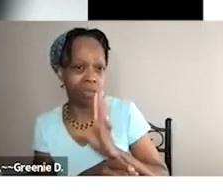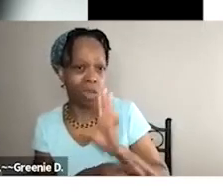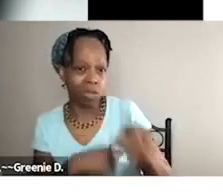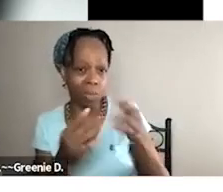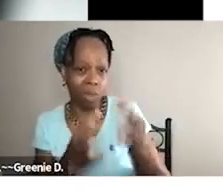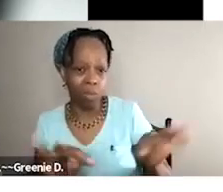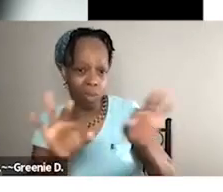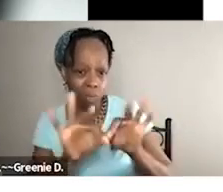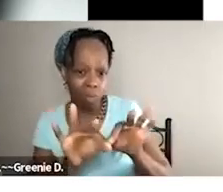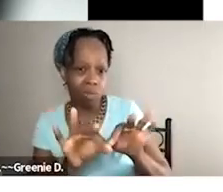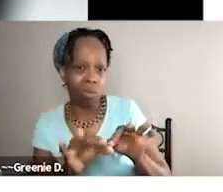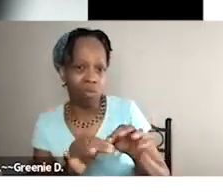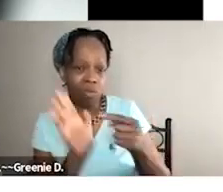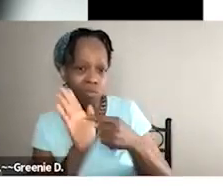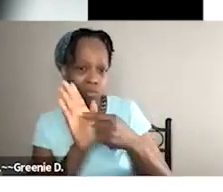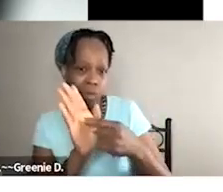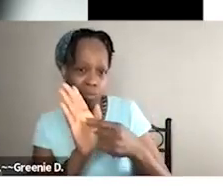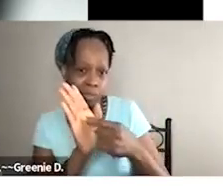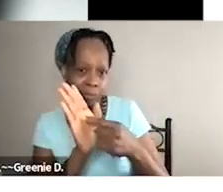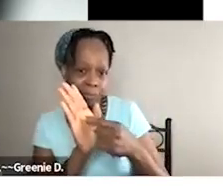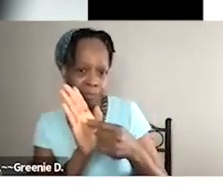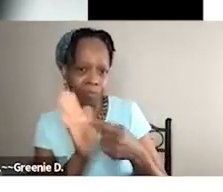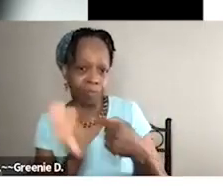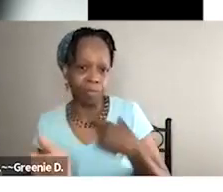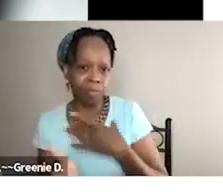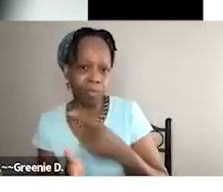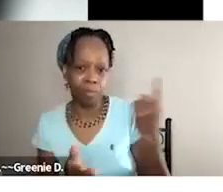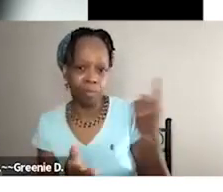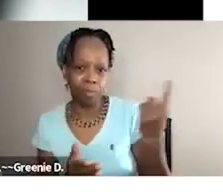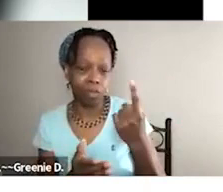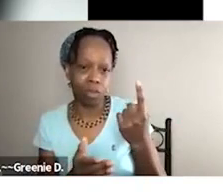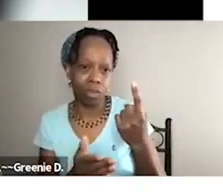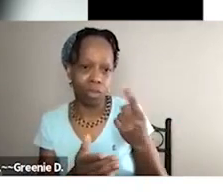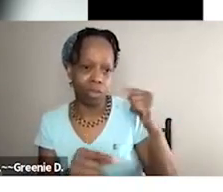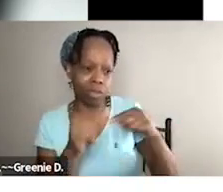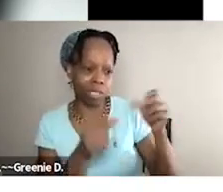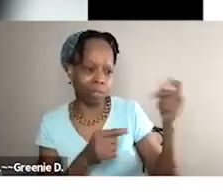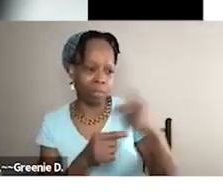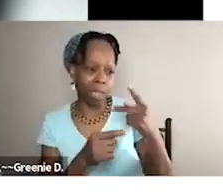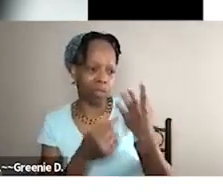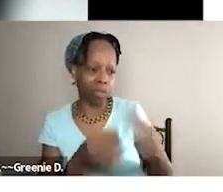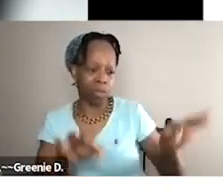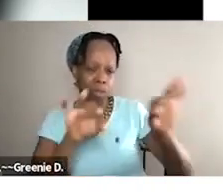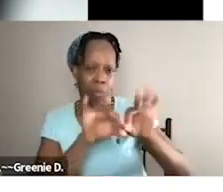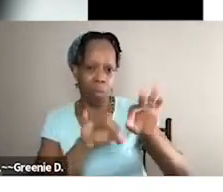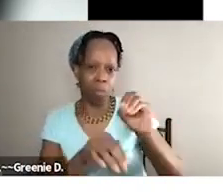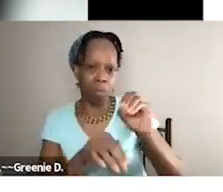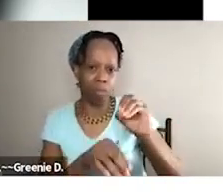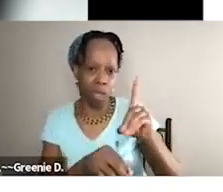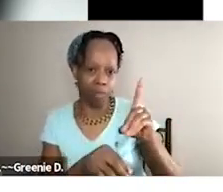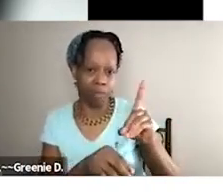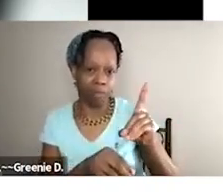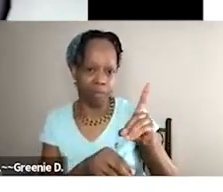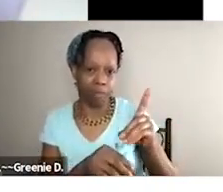representation. And it's, I like to always take it back to like the importance of, in reference of